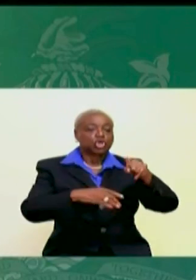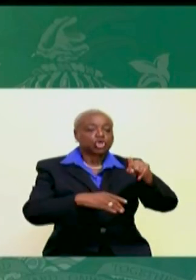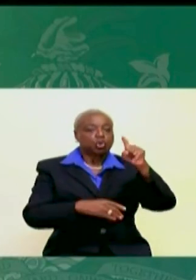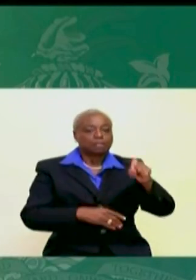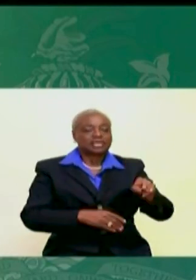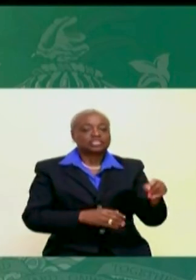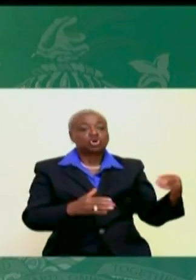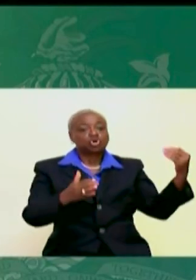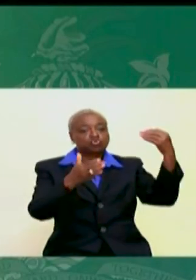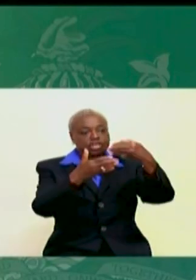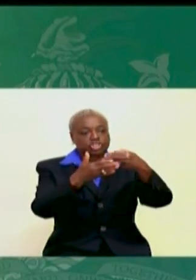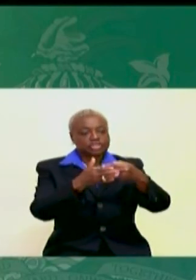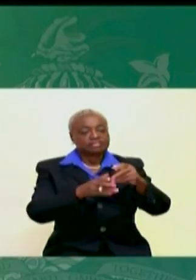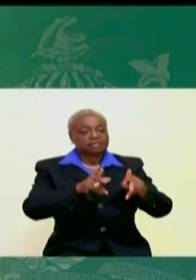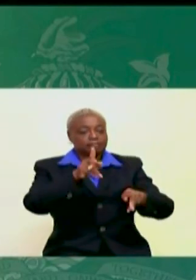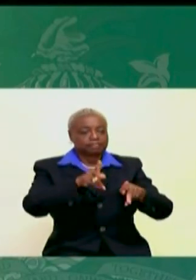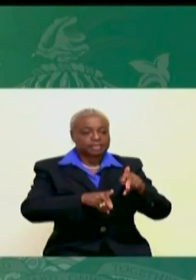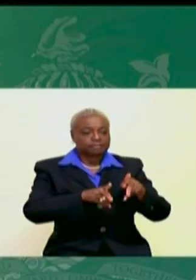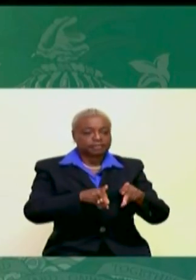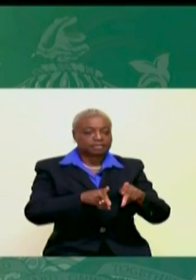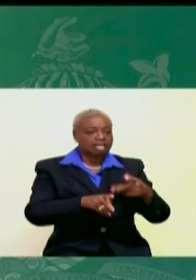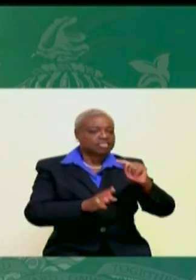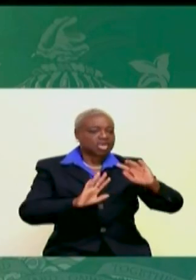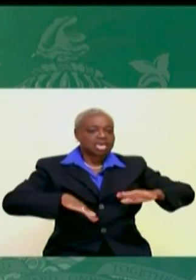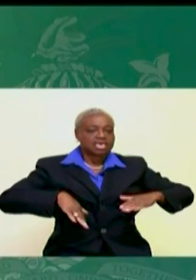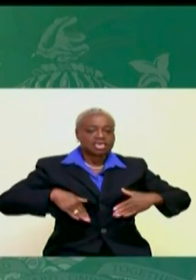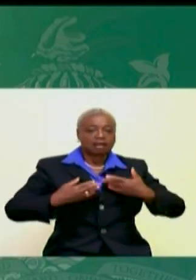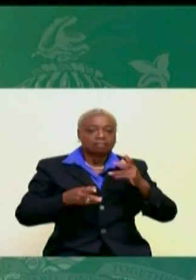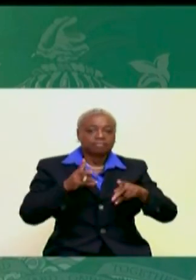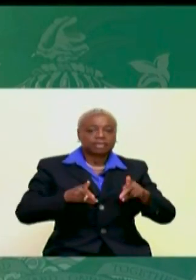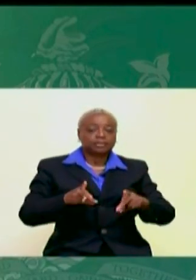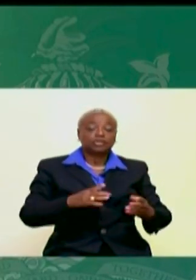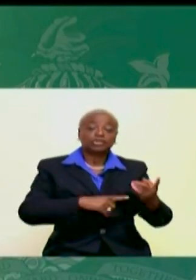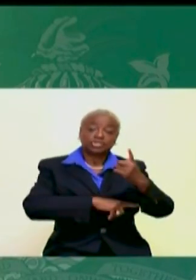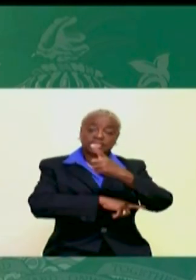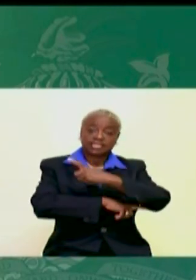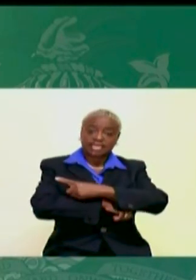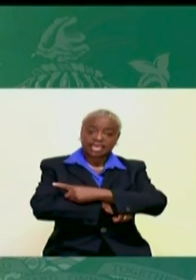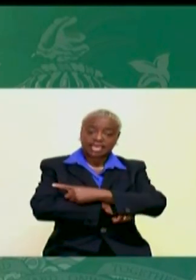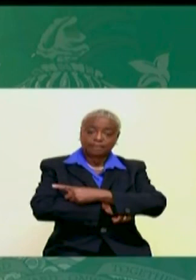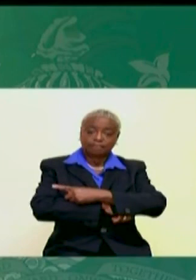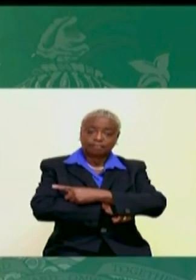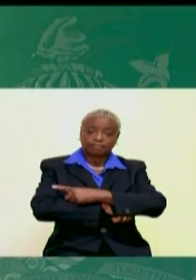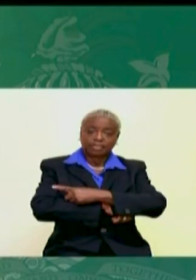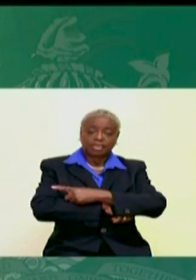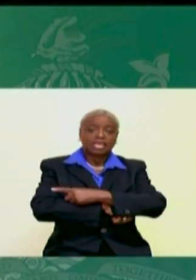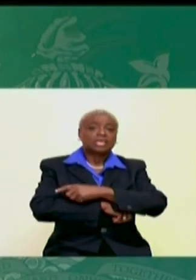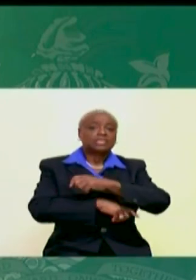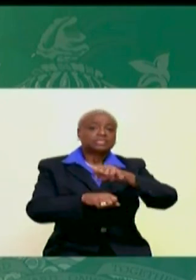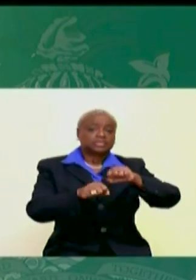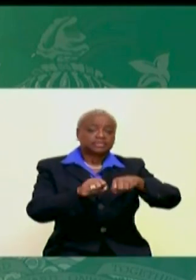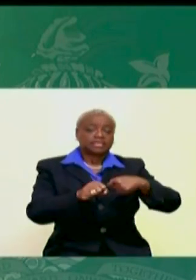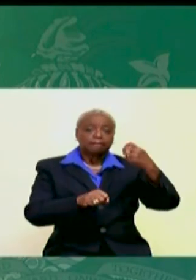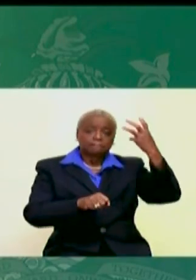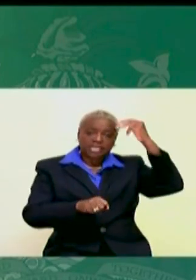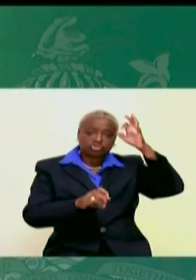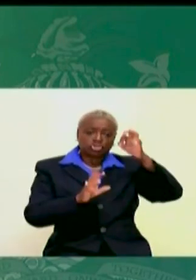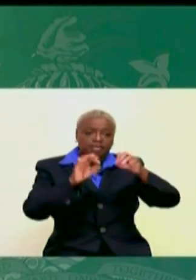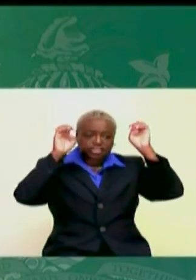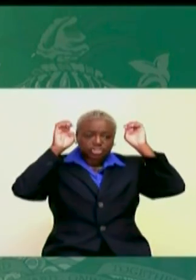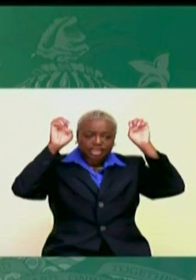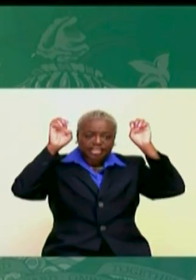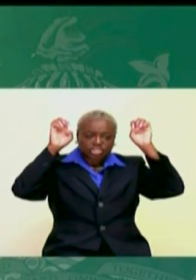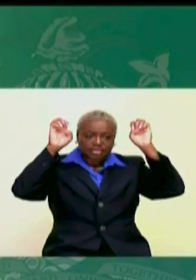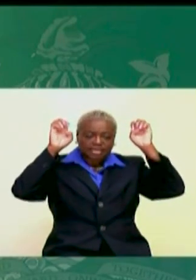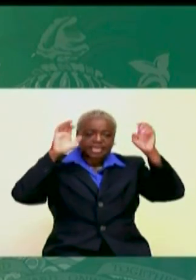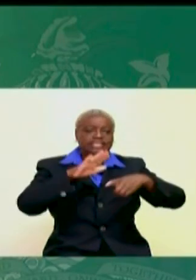those people, Madam Speaker. We have to reach the young people today. We have to reach those young people that the Ministry of Education is